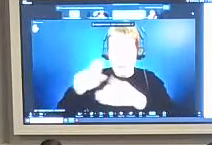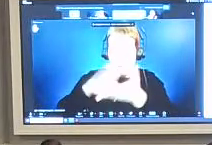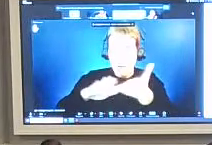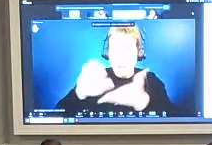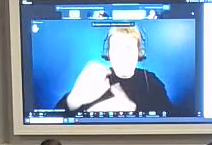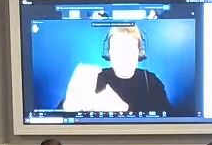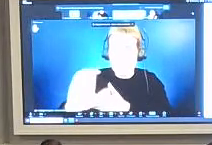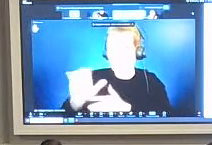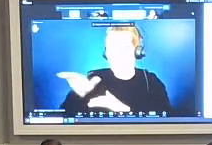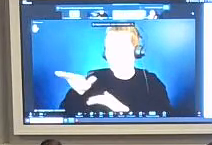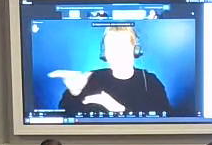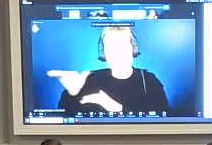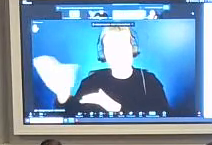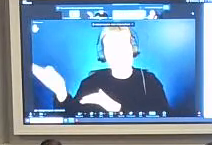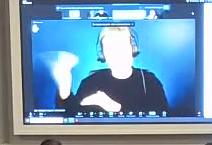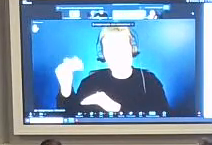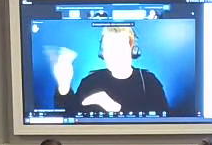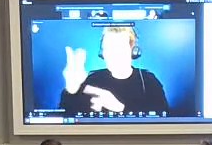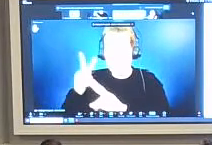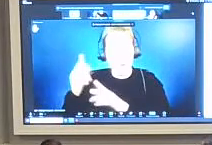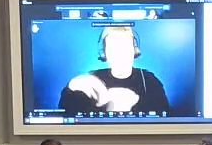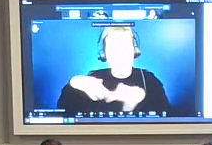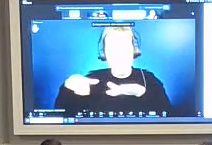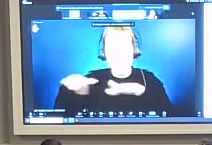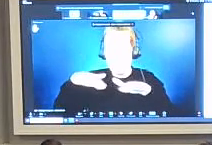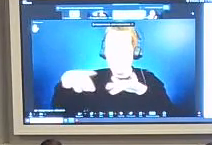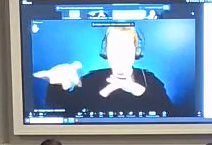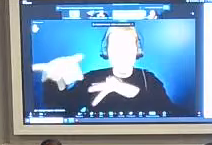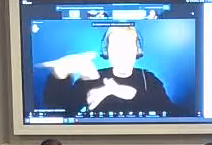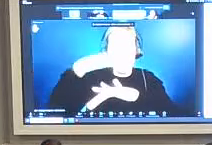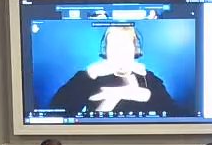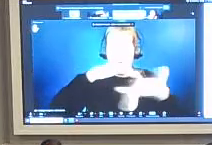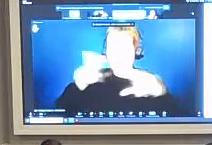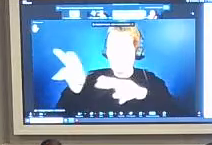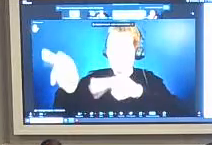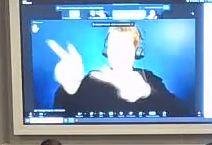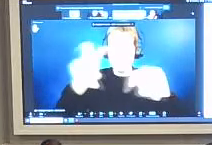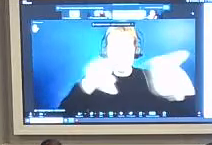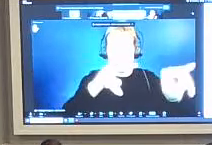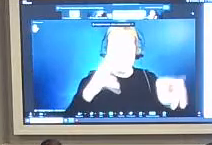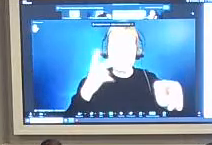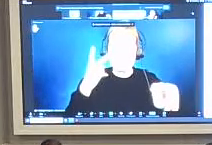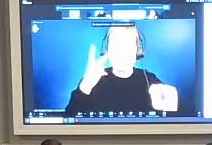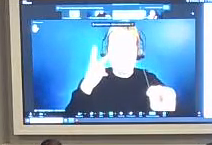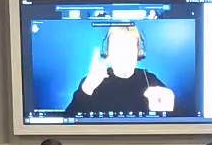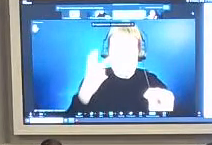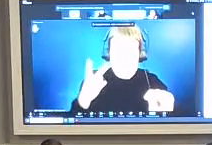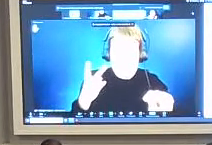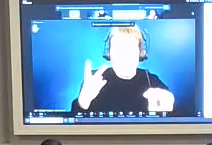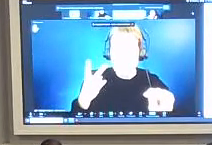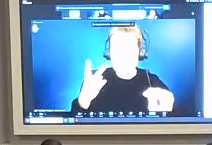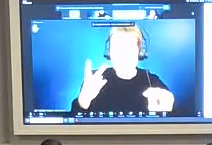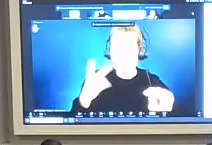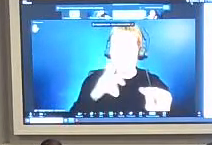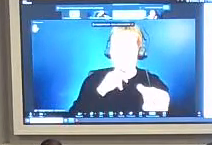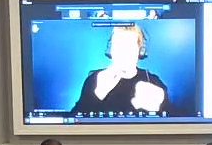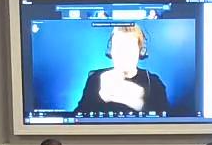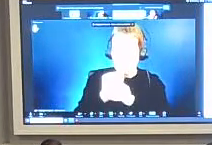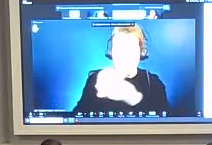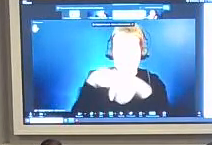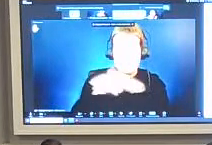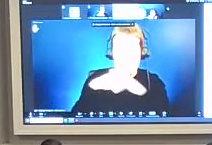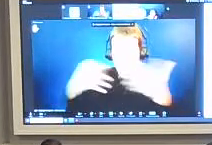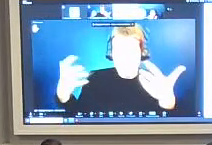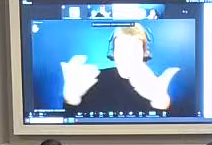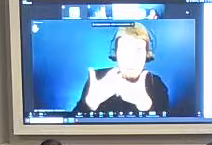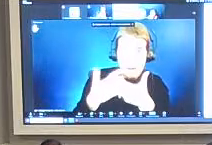around campus and see if it's accessible to you. We don't tell them,